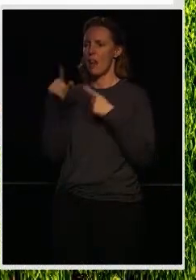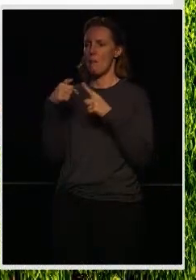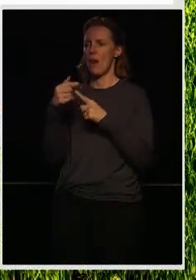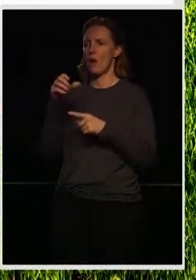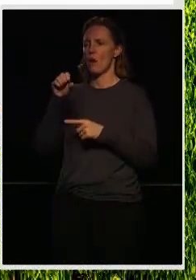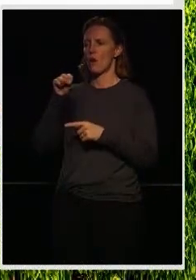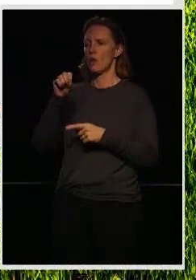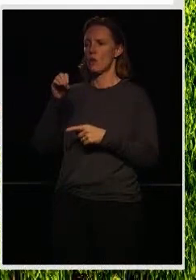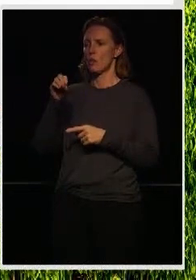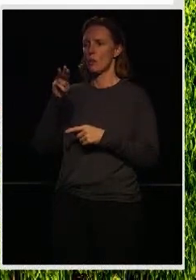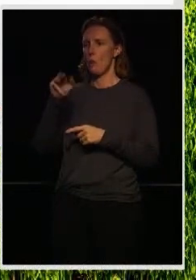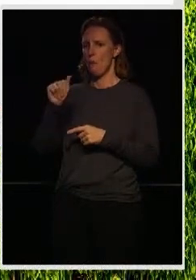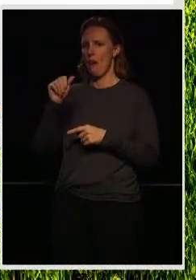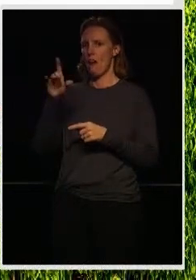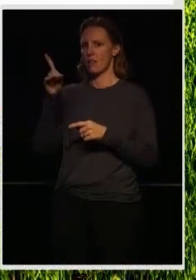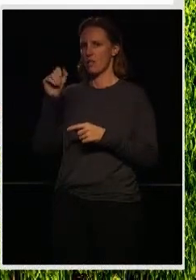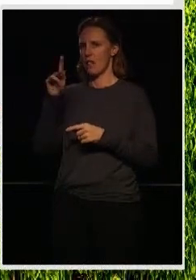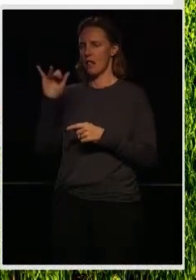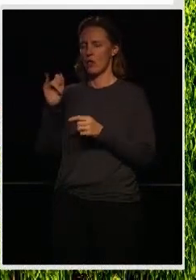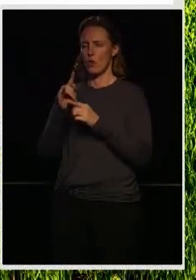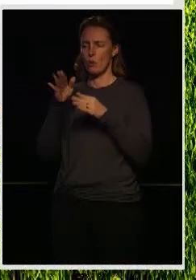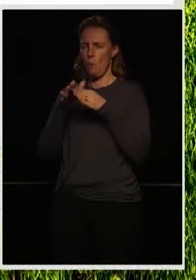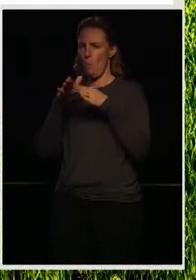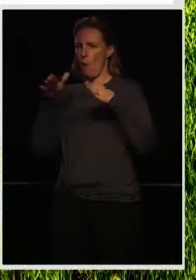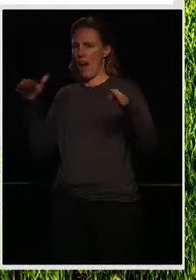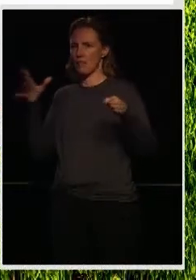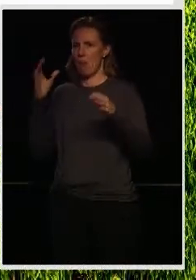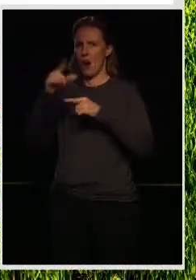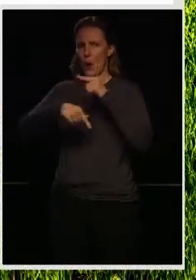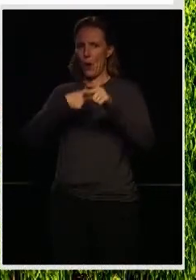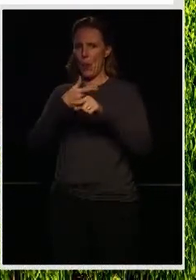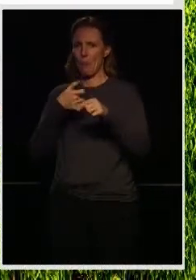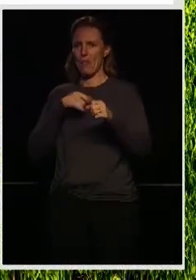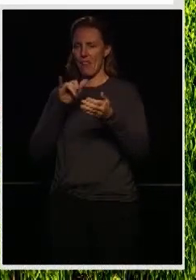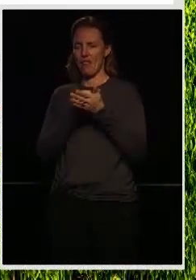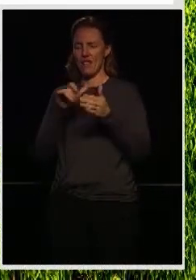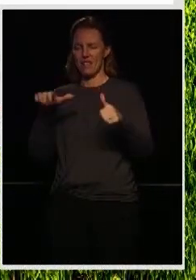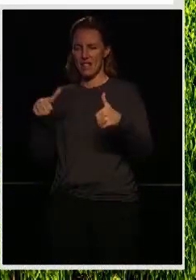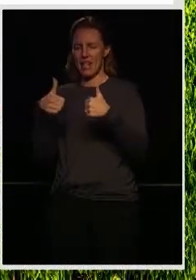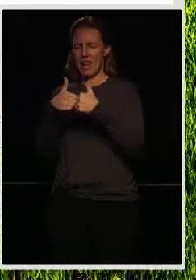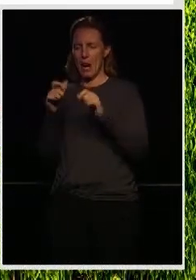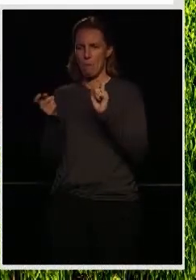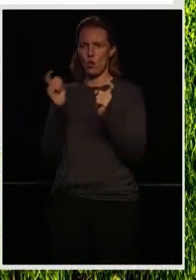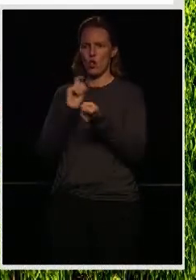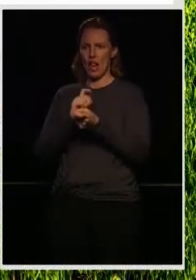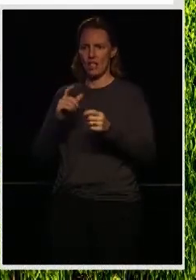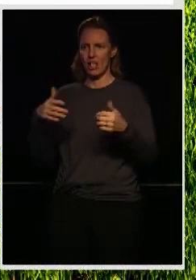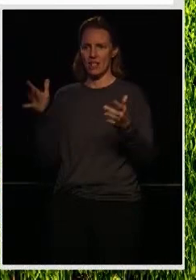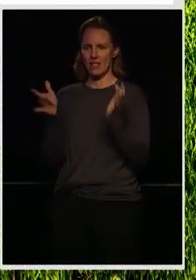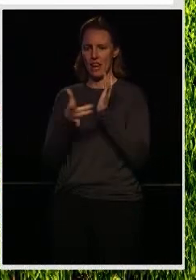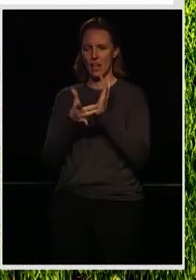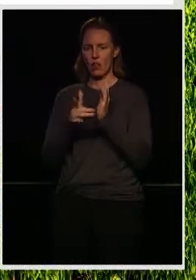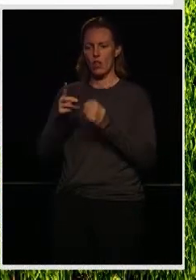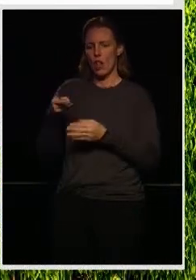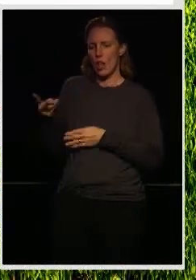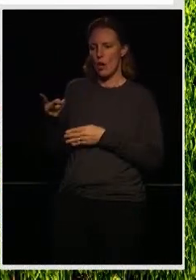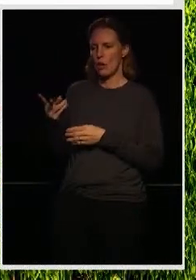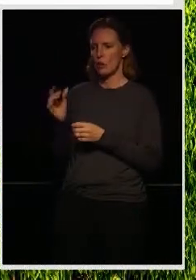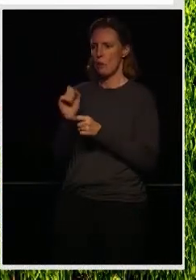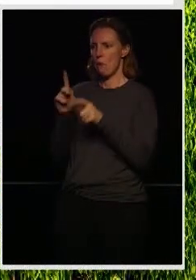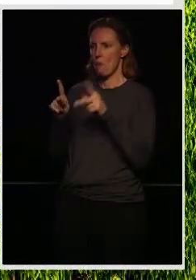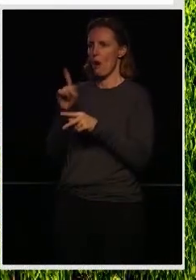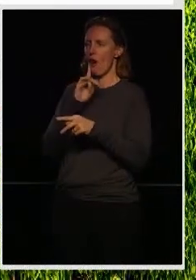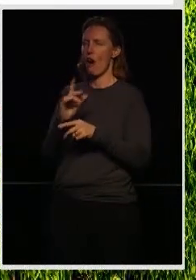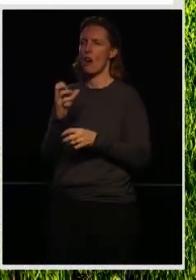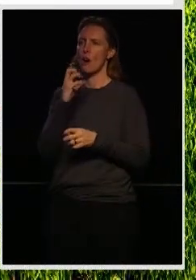There's widespread and global agreement that this is a game-changing technology. These 2 folks are core members of our team. Our